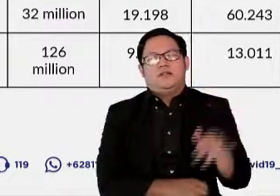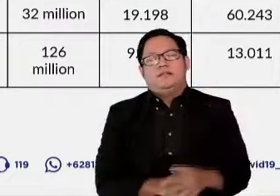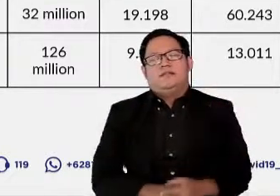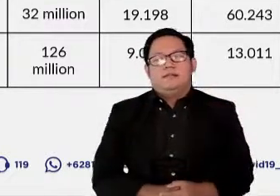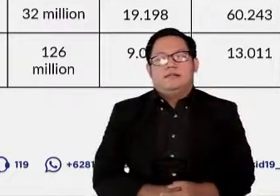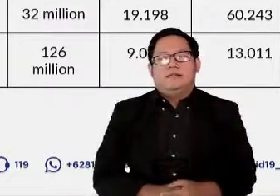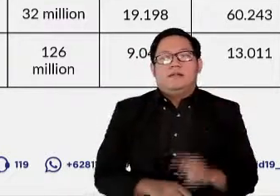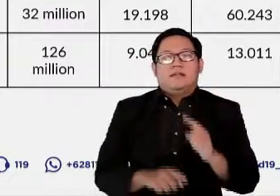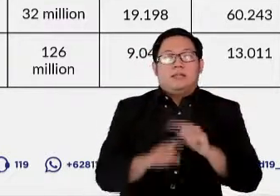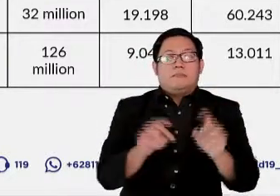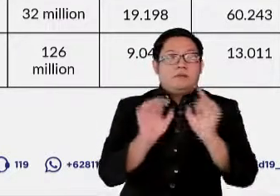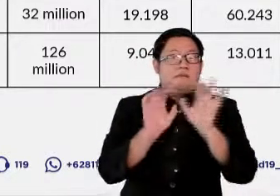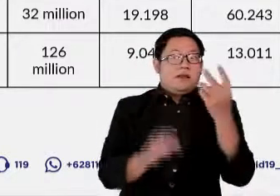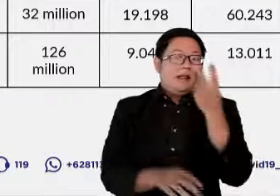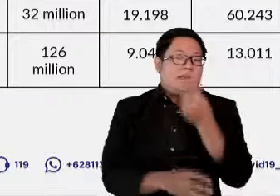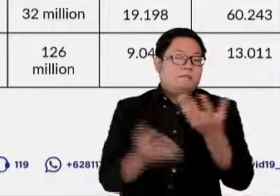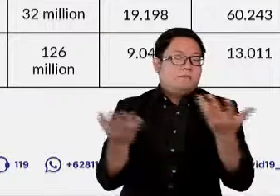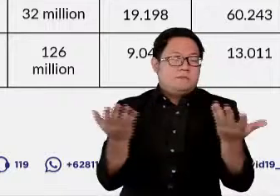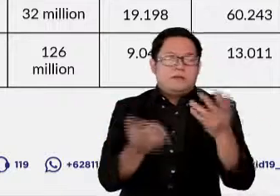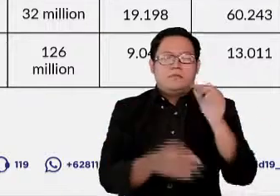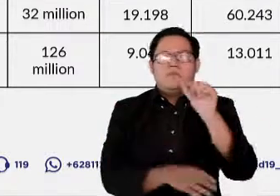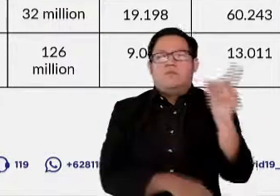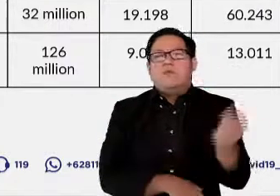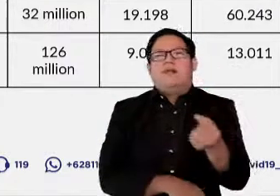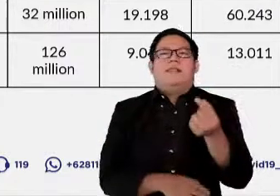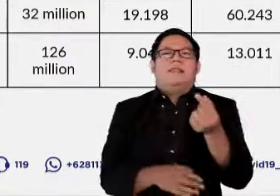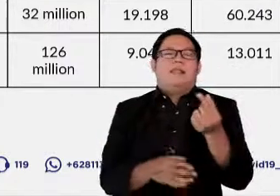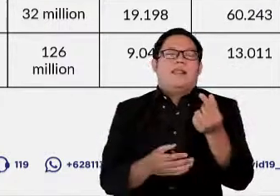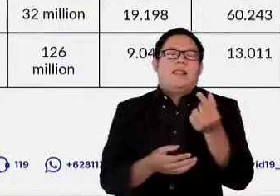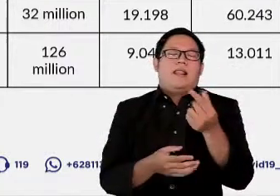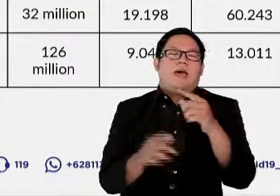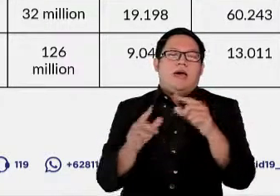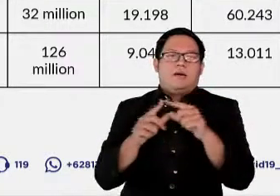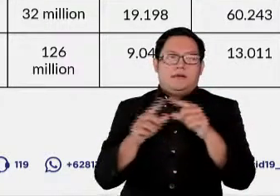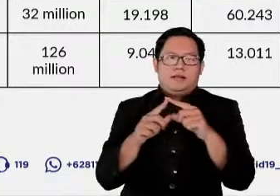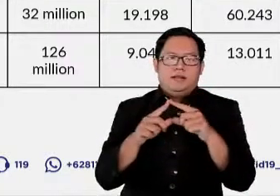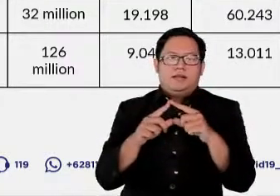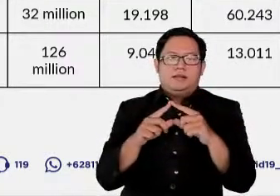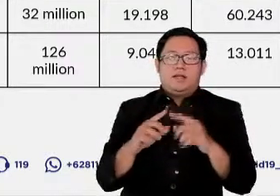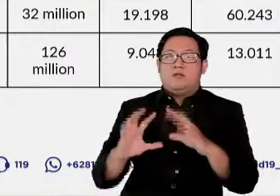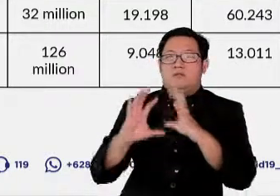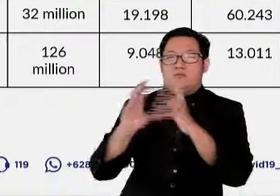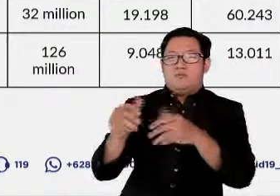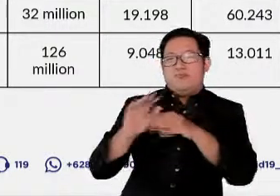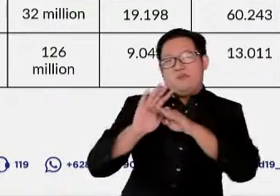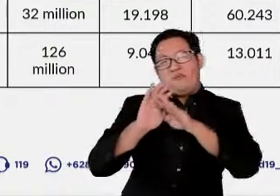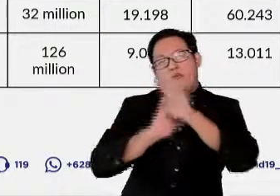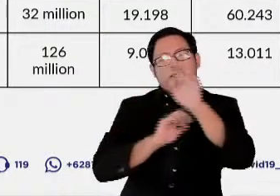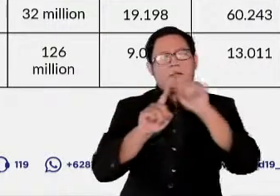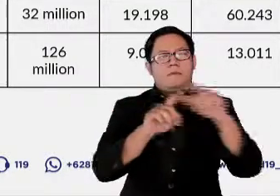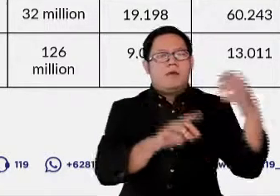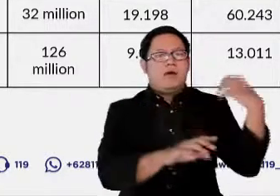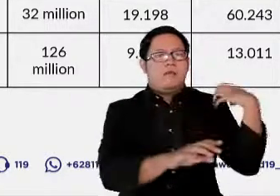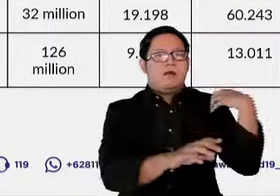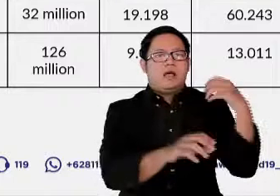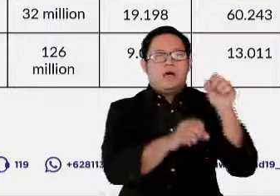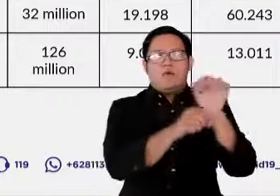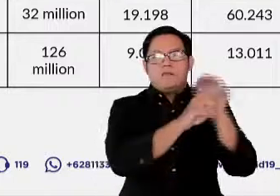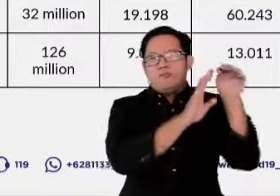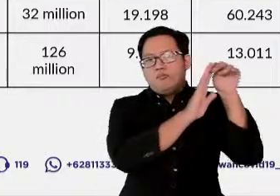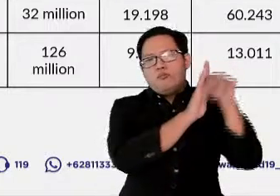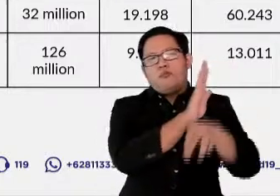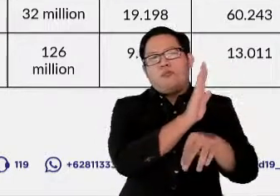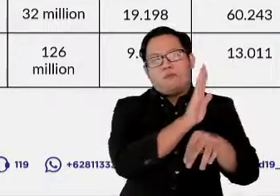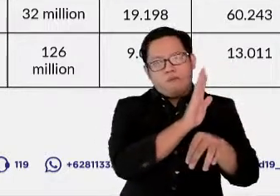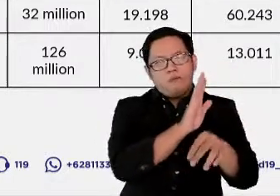in April 2021, while global cases witnessed a spike, the US saw a fall. Next,